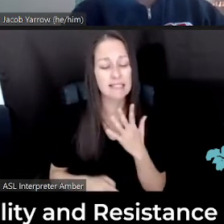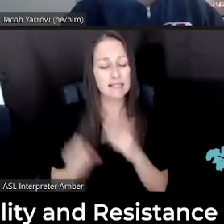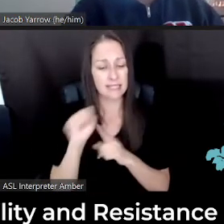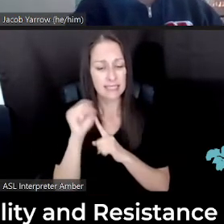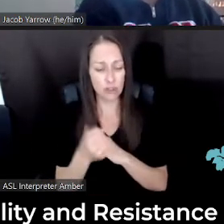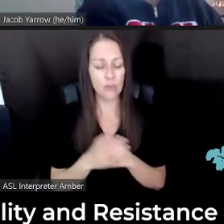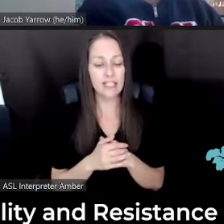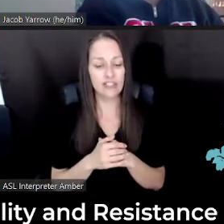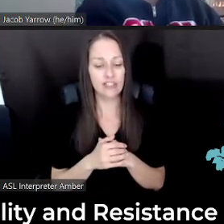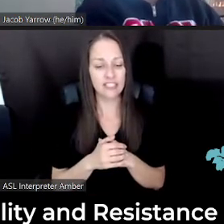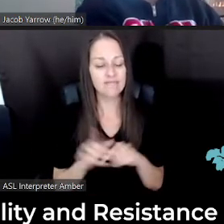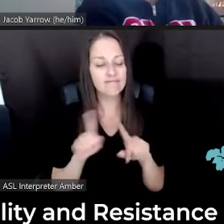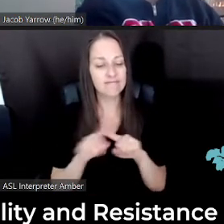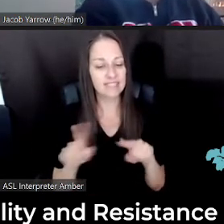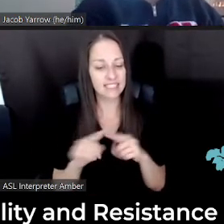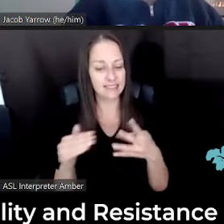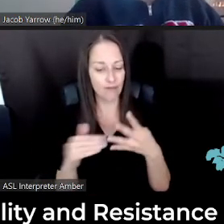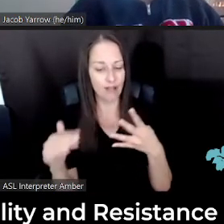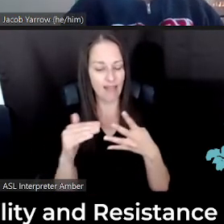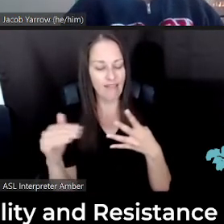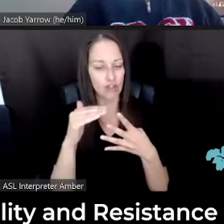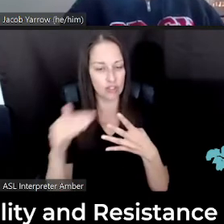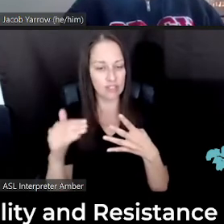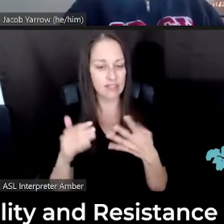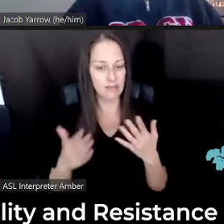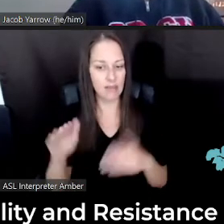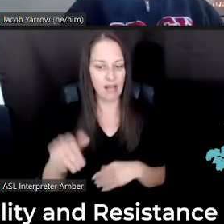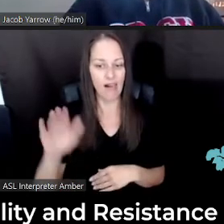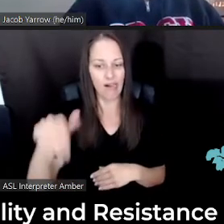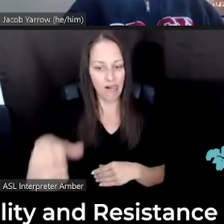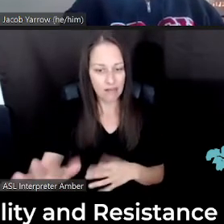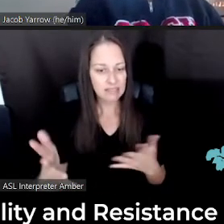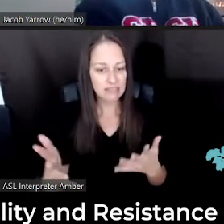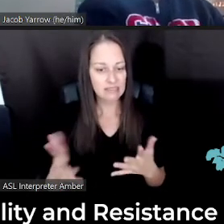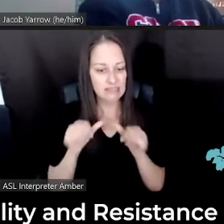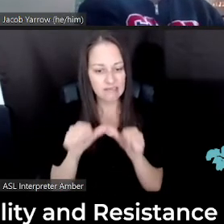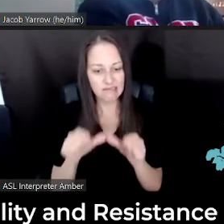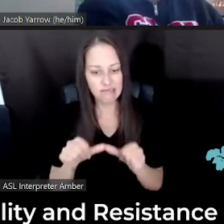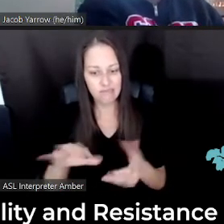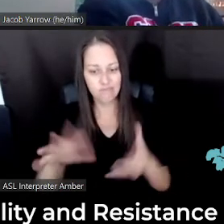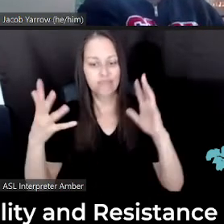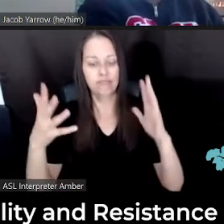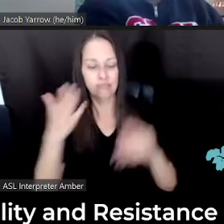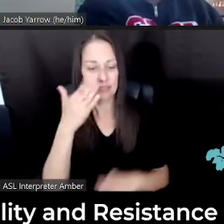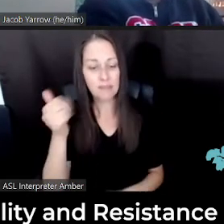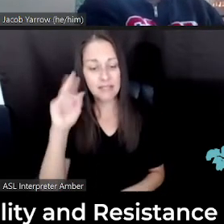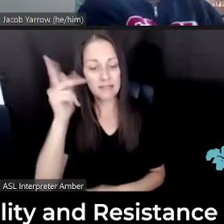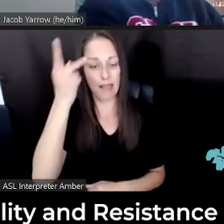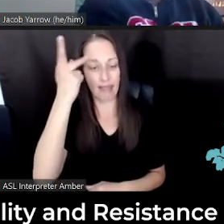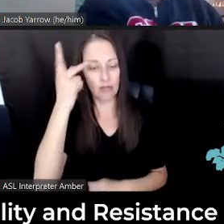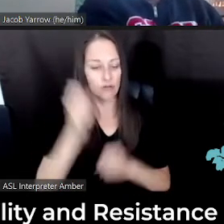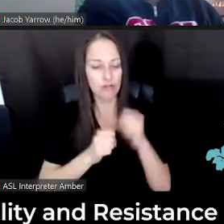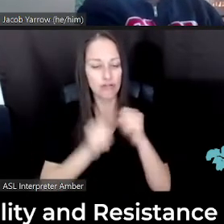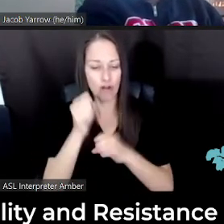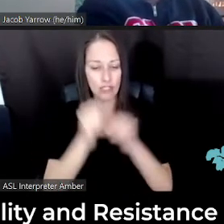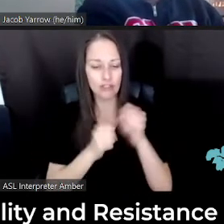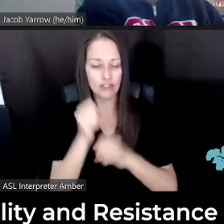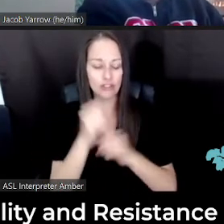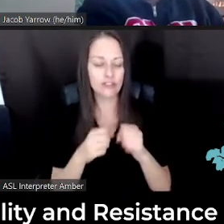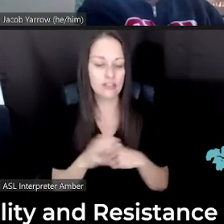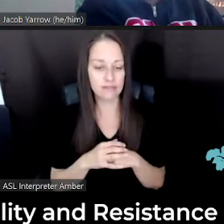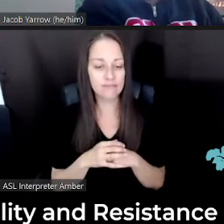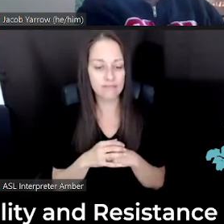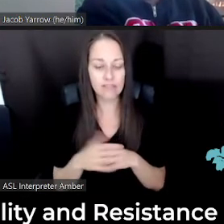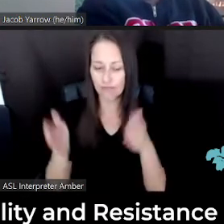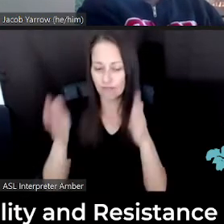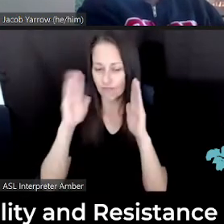of stability and sustainability due to political structures. And just being attentive to that